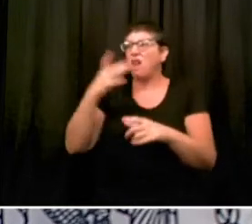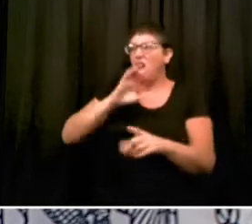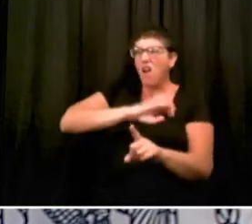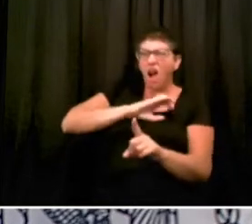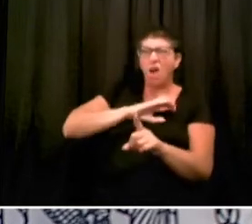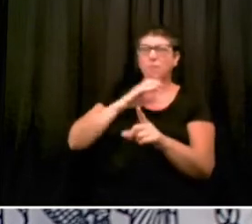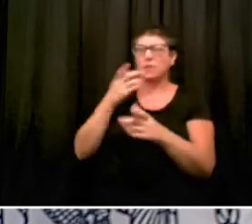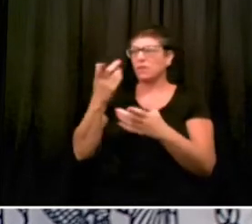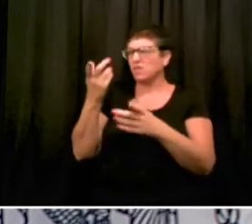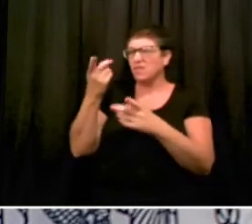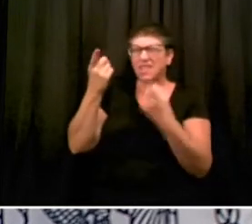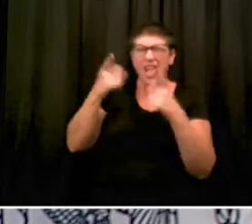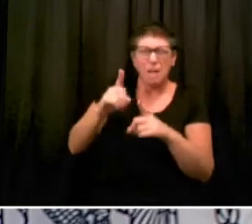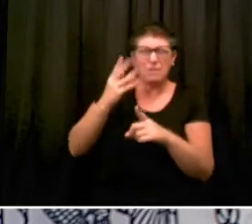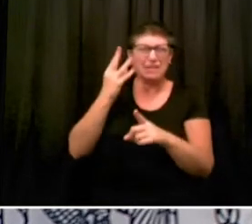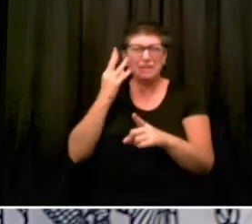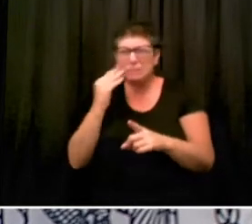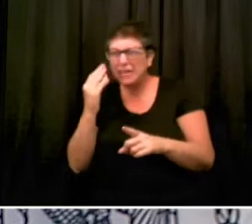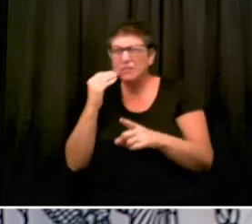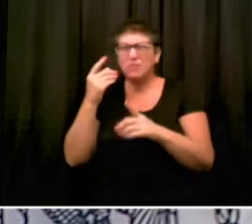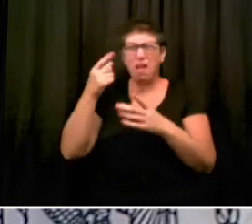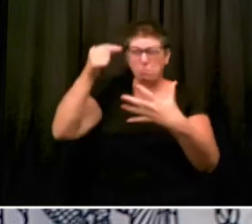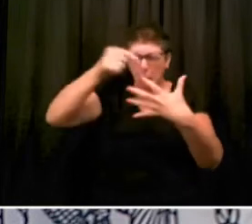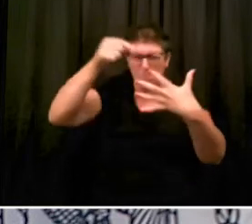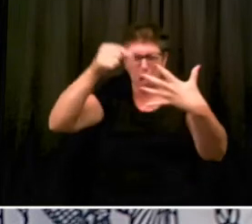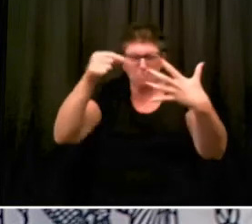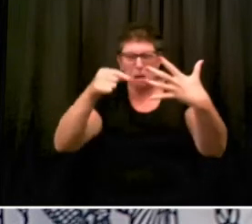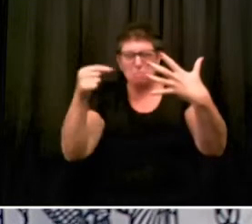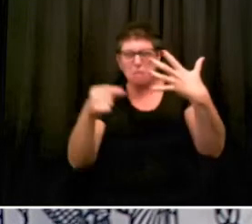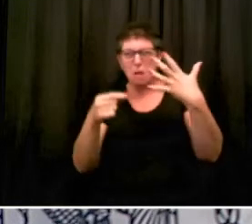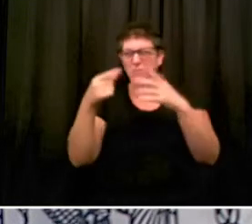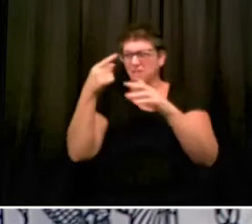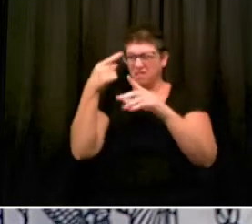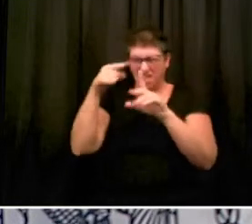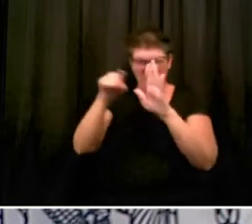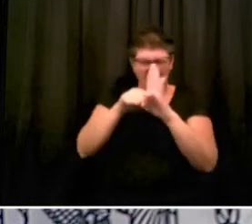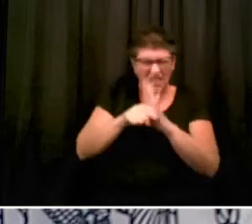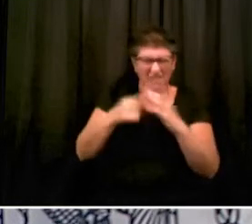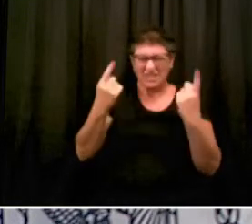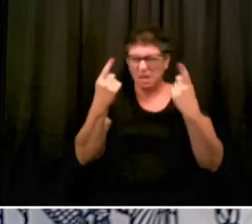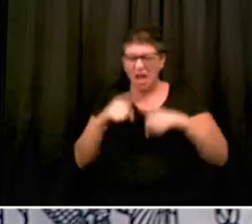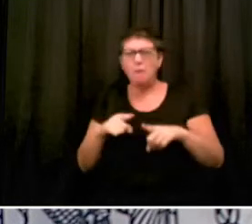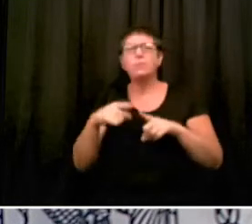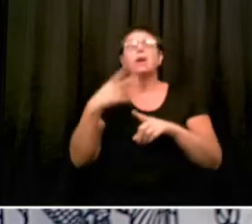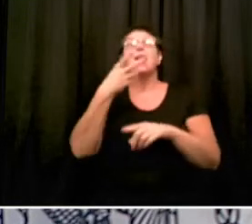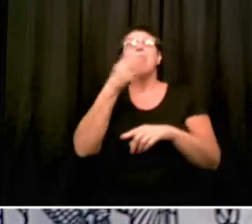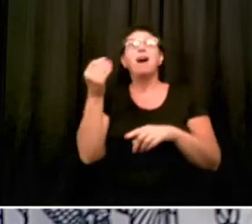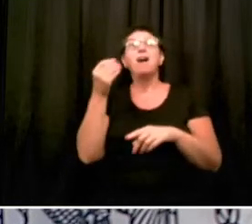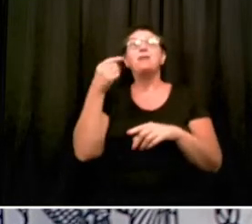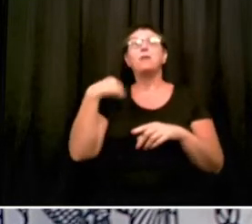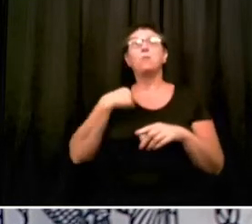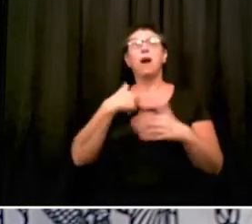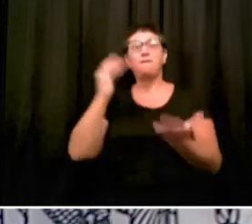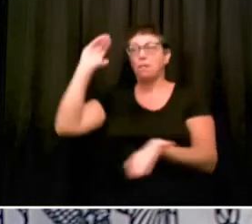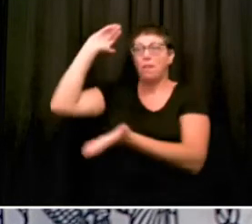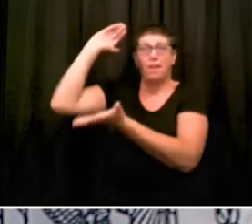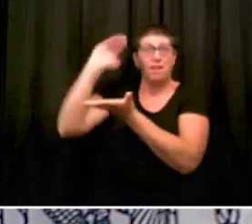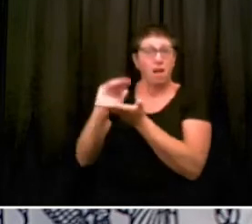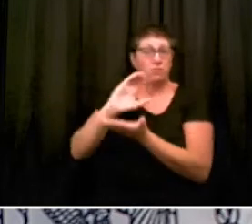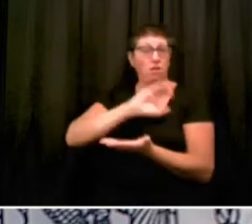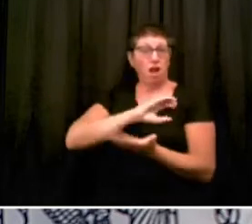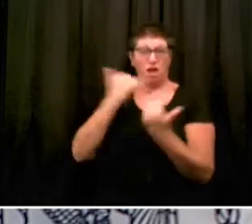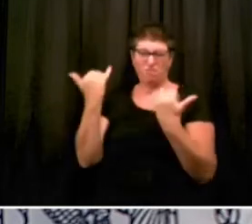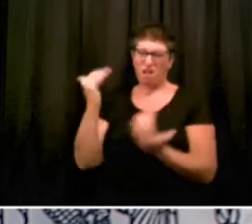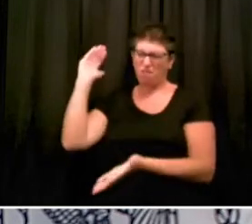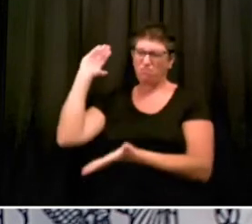fewer officers, I think what's clear is officers are out there every day doing their job. I was talking